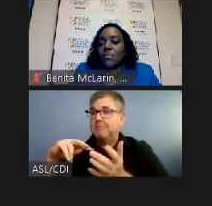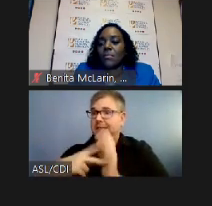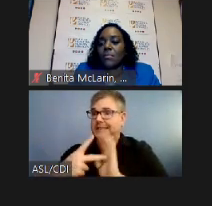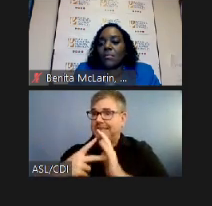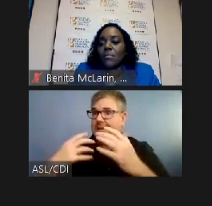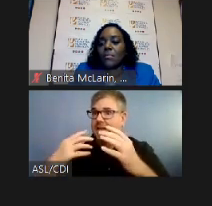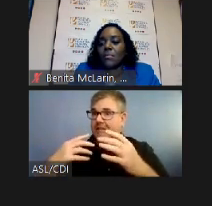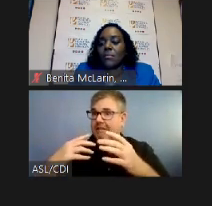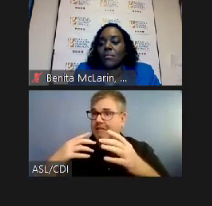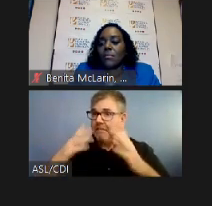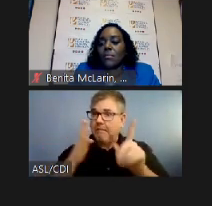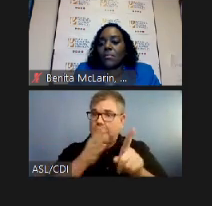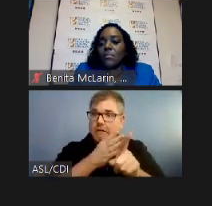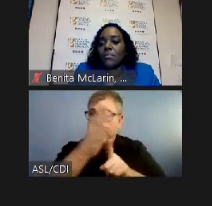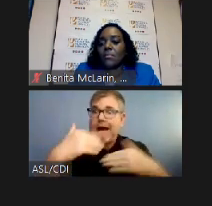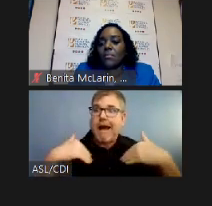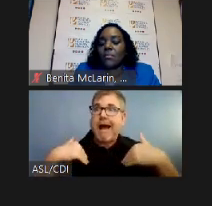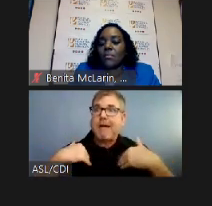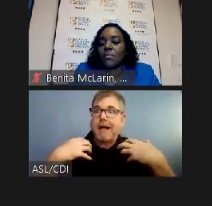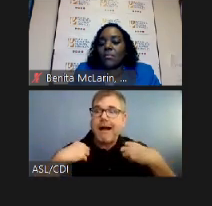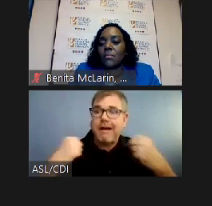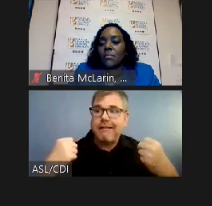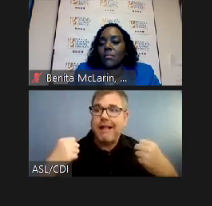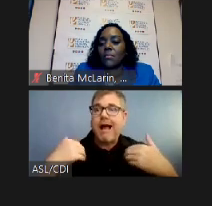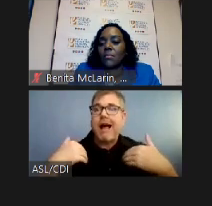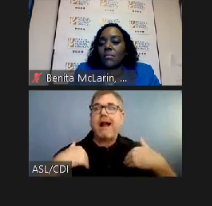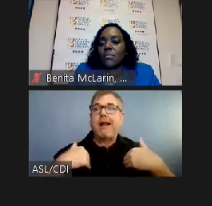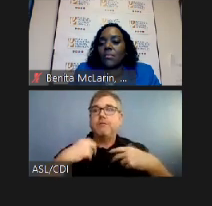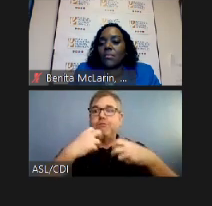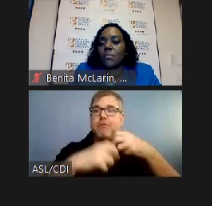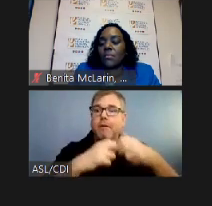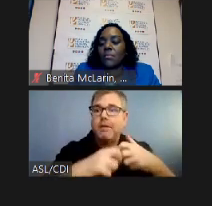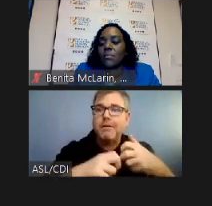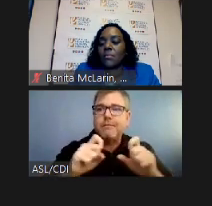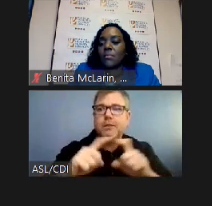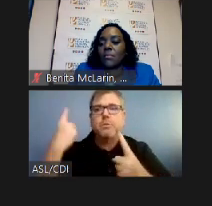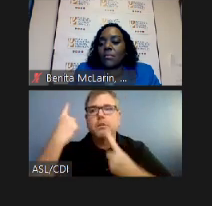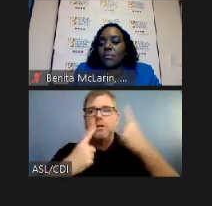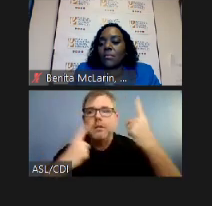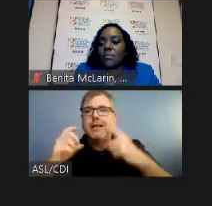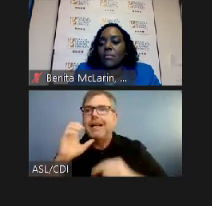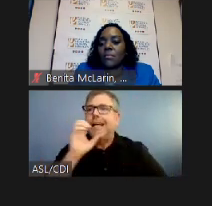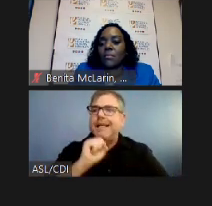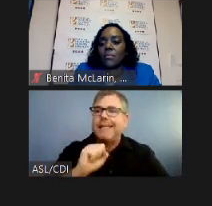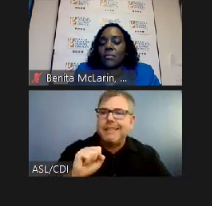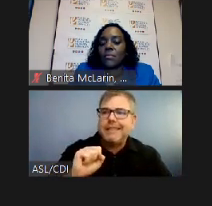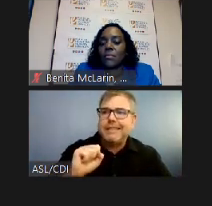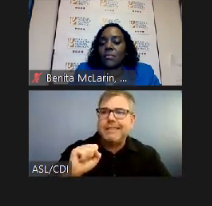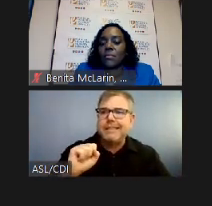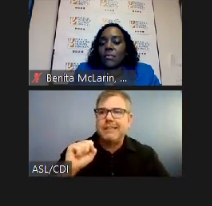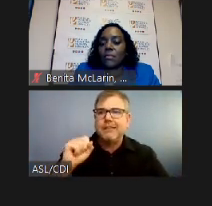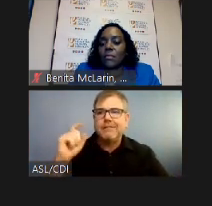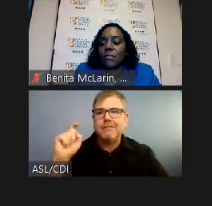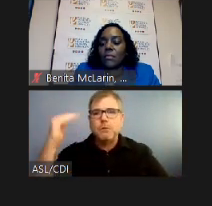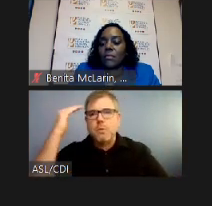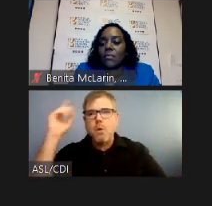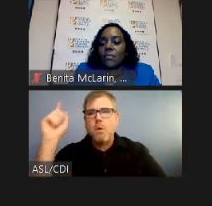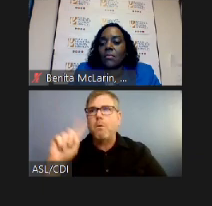their age and health, I guess I should say, to know where they fall on the chart, and that we should not necessarily